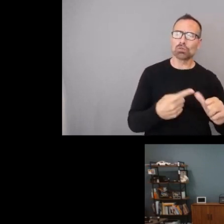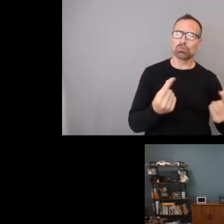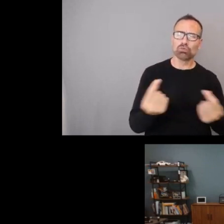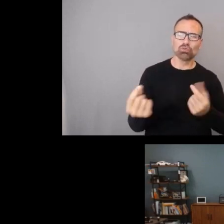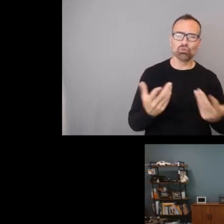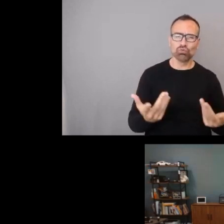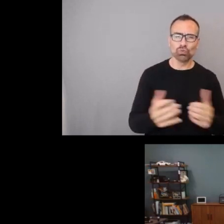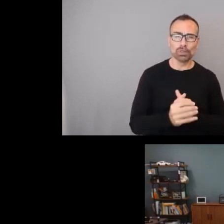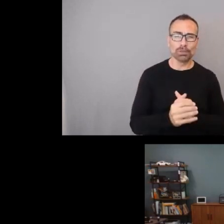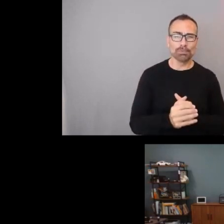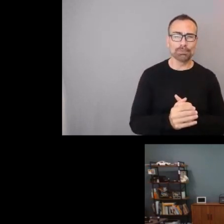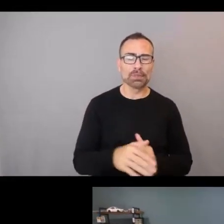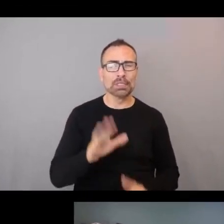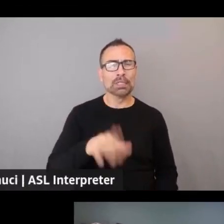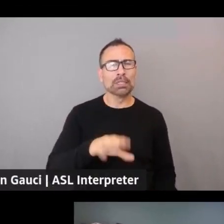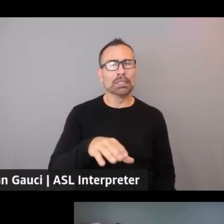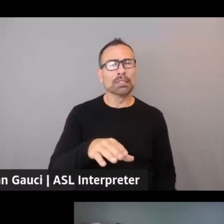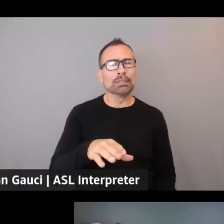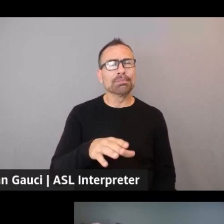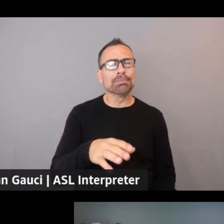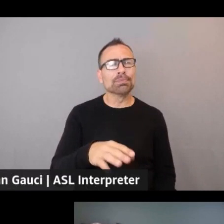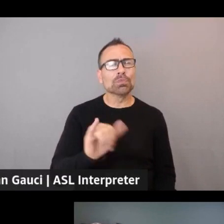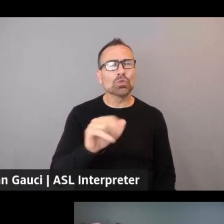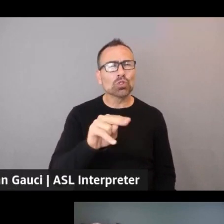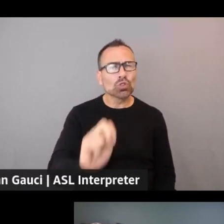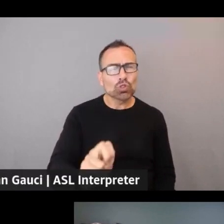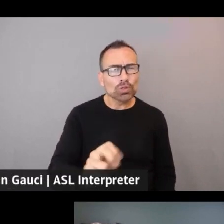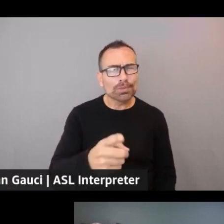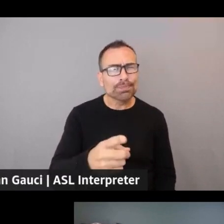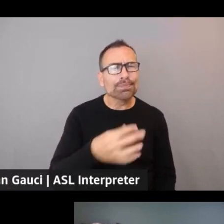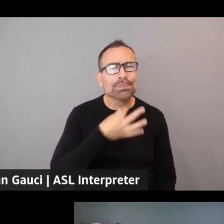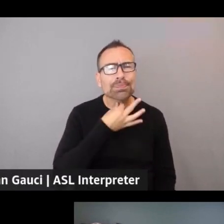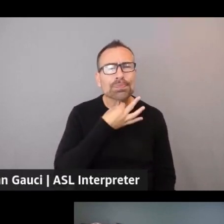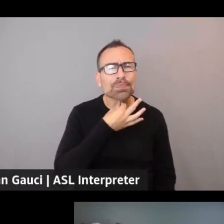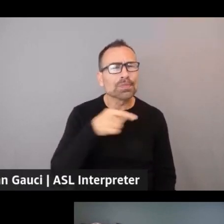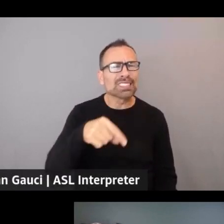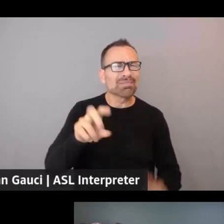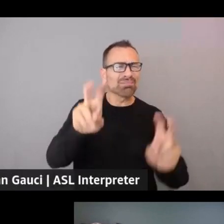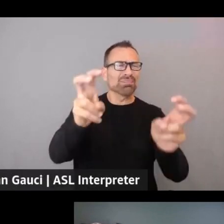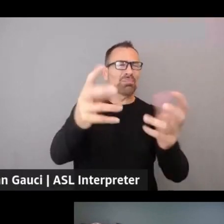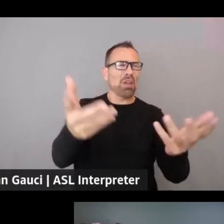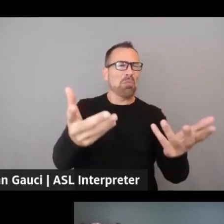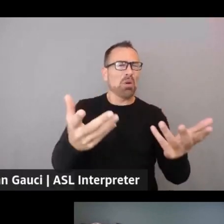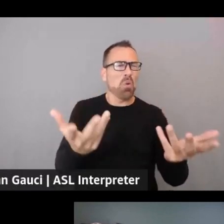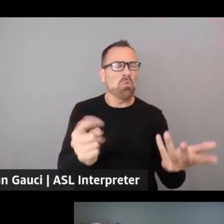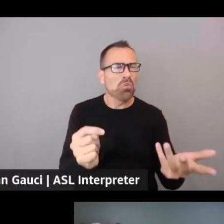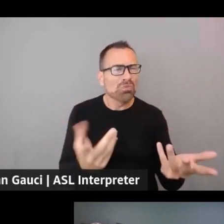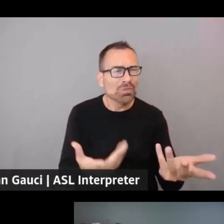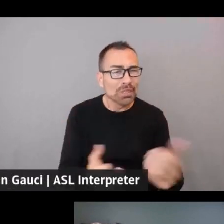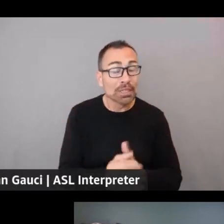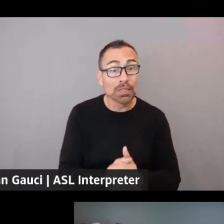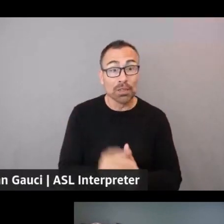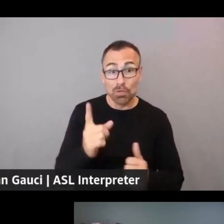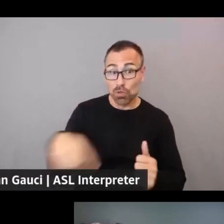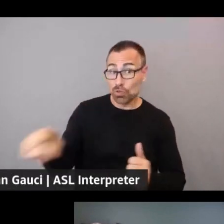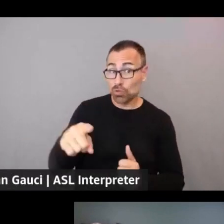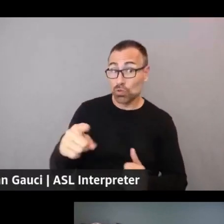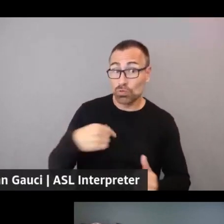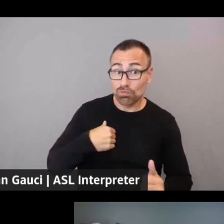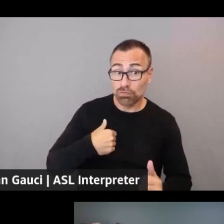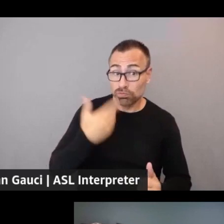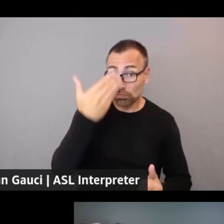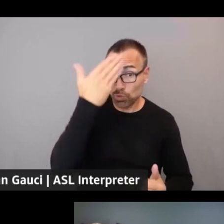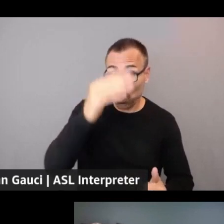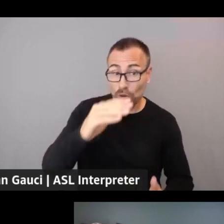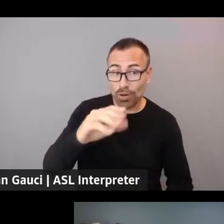is have June. Maybe you can talk to us a little bit about what we're talking about here. And first, for anybody out there who doesn't know SageMaker, maybe we